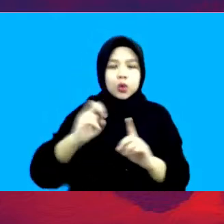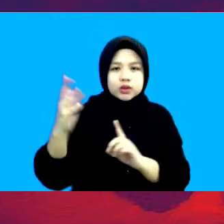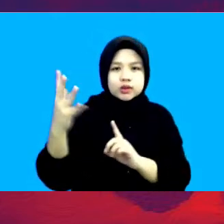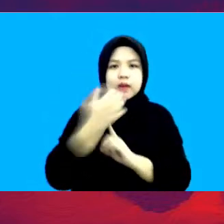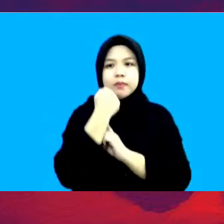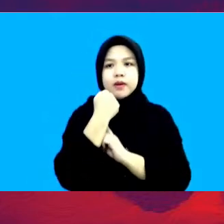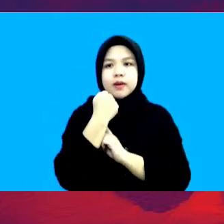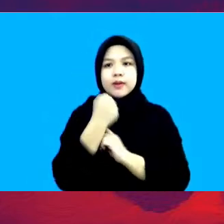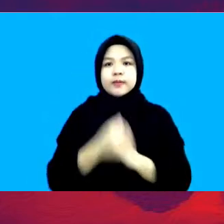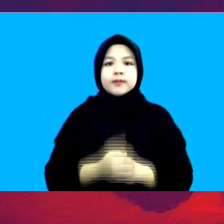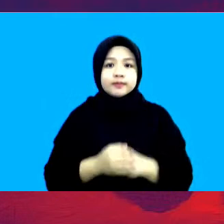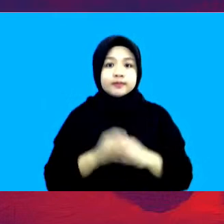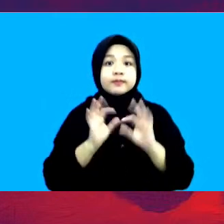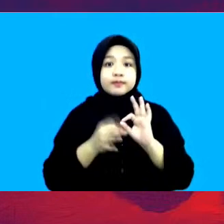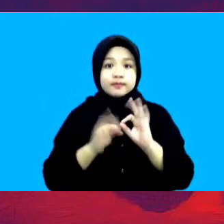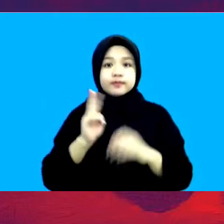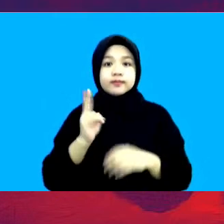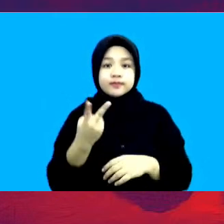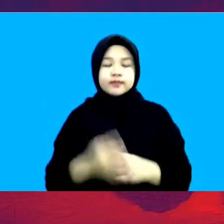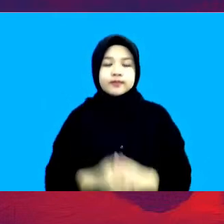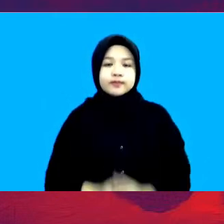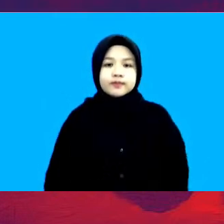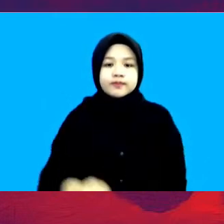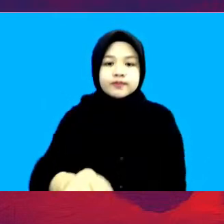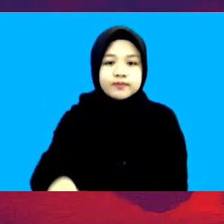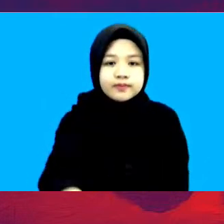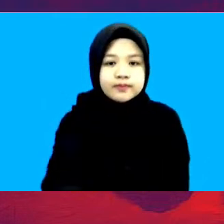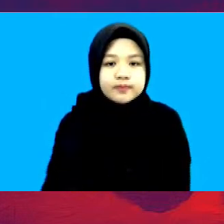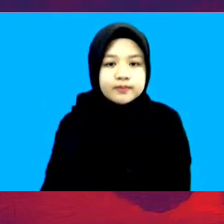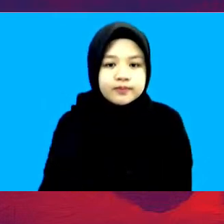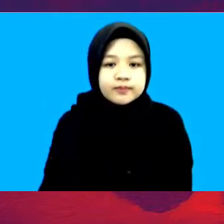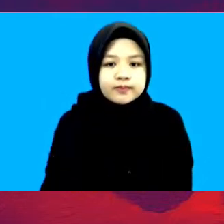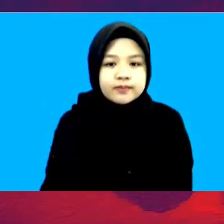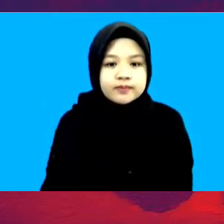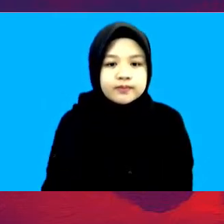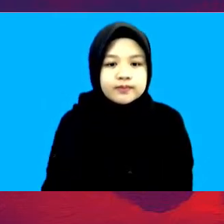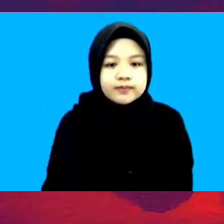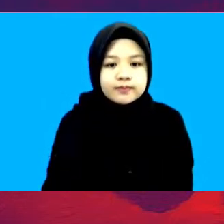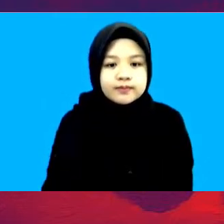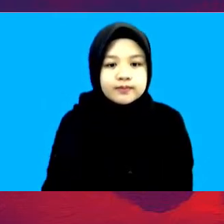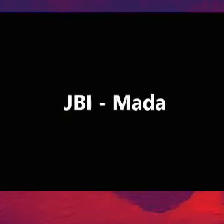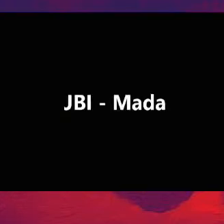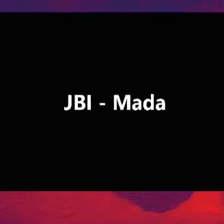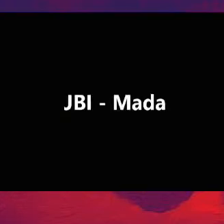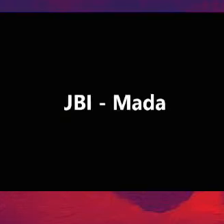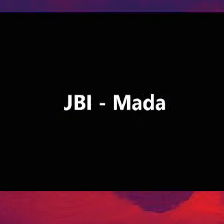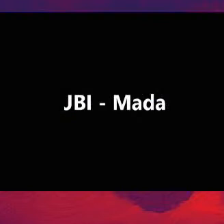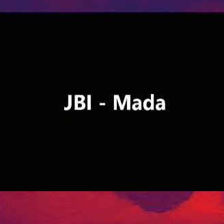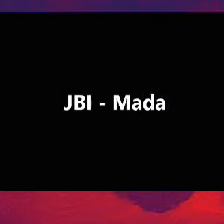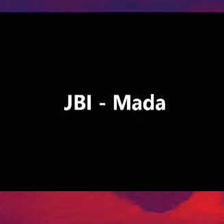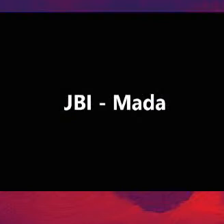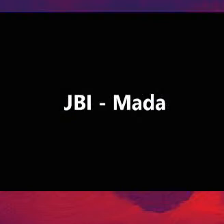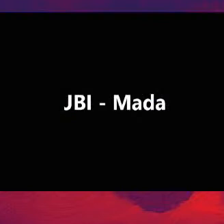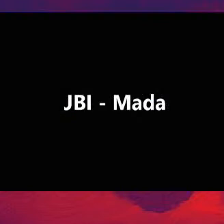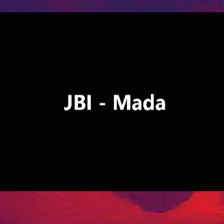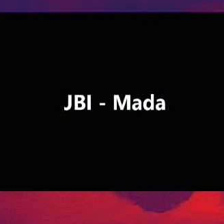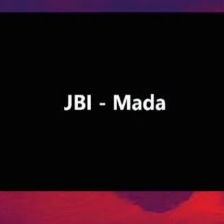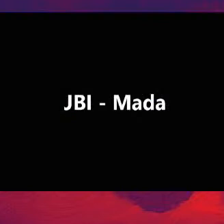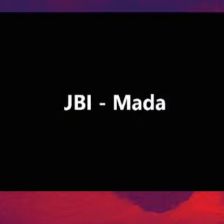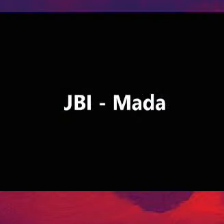have done better. So the least that we could do is just to make sure that the number of poor people